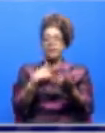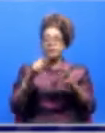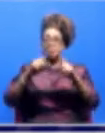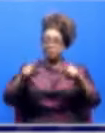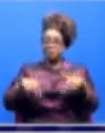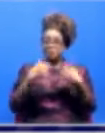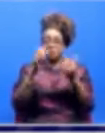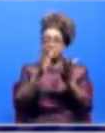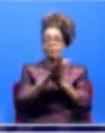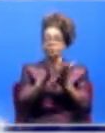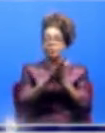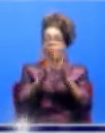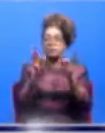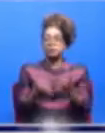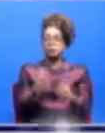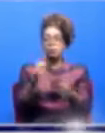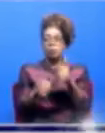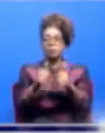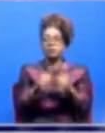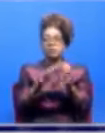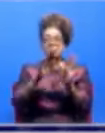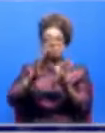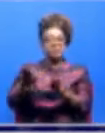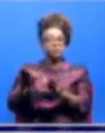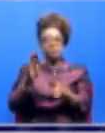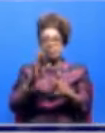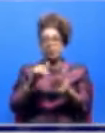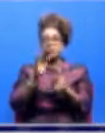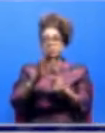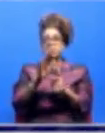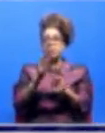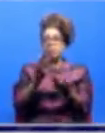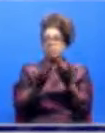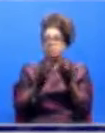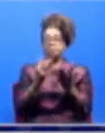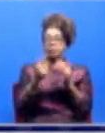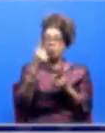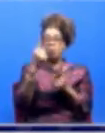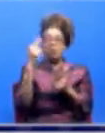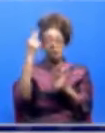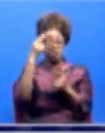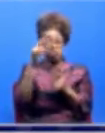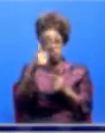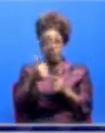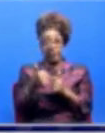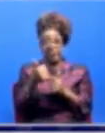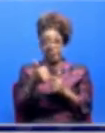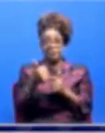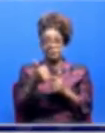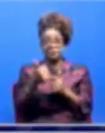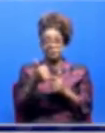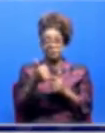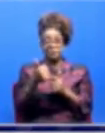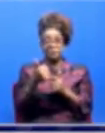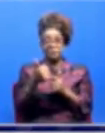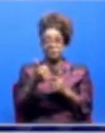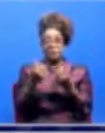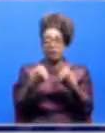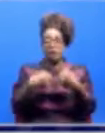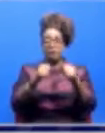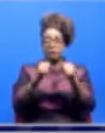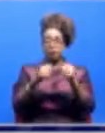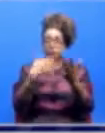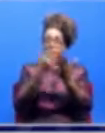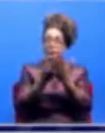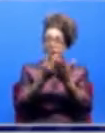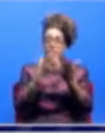bank accounts that have been abandoned by their owners for one reason or another. What's more, efforts to reach the owners